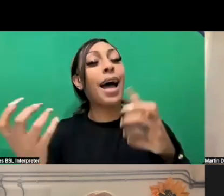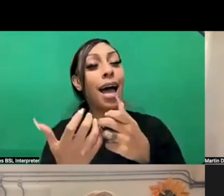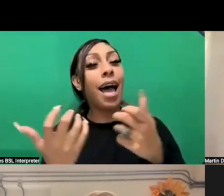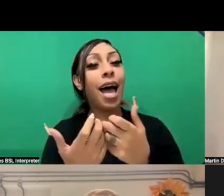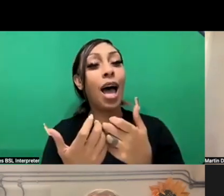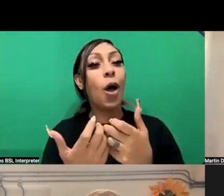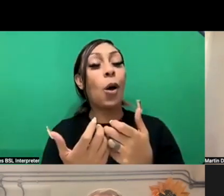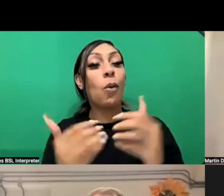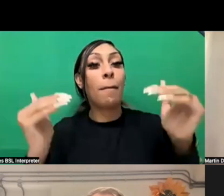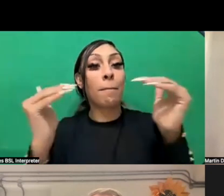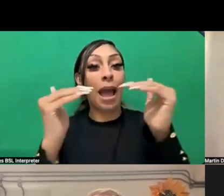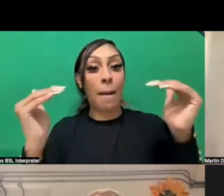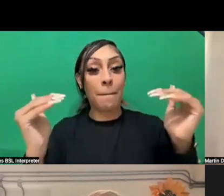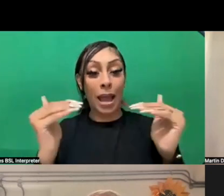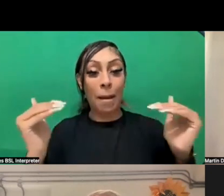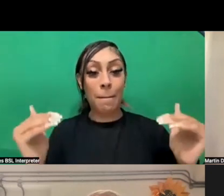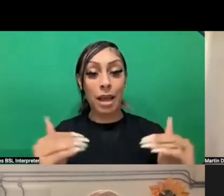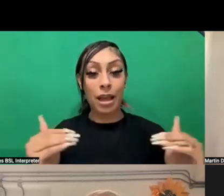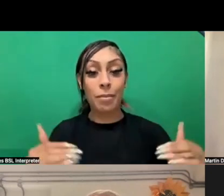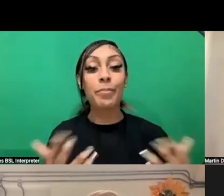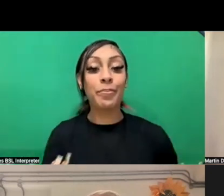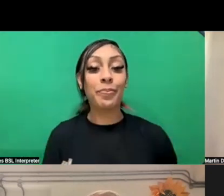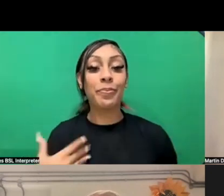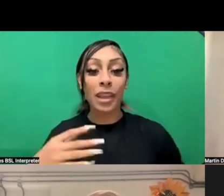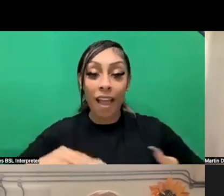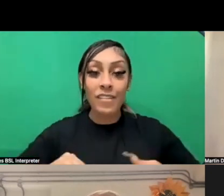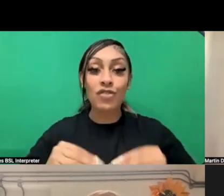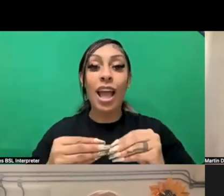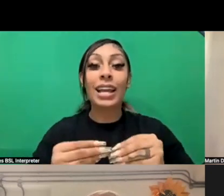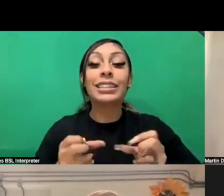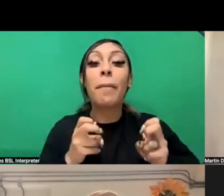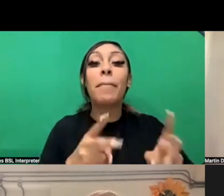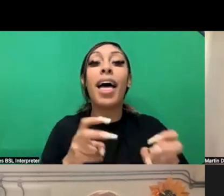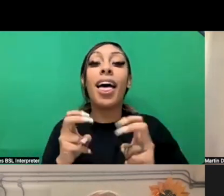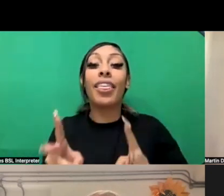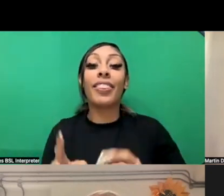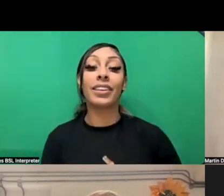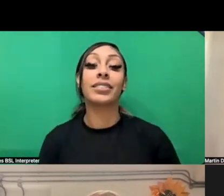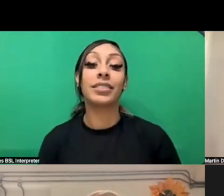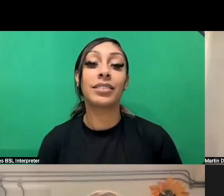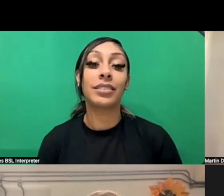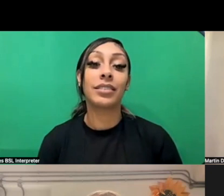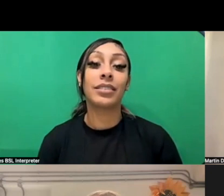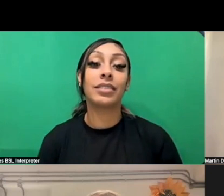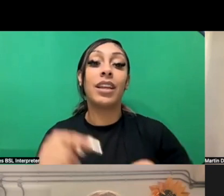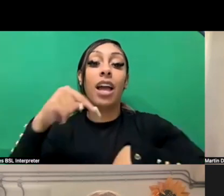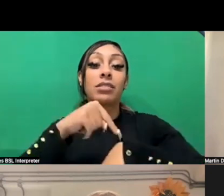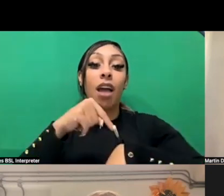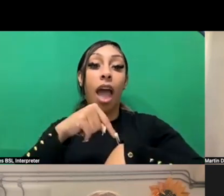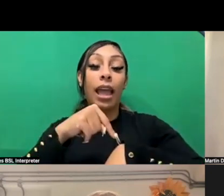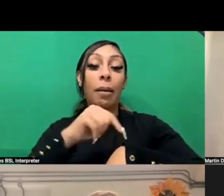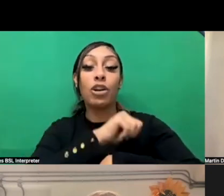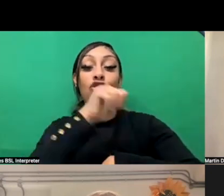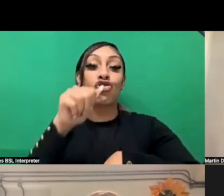in time? And so what I did is I created a method called quantization, or as I called it, timing correction.